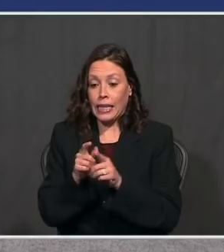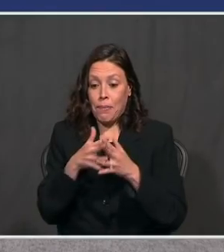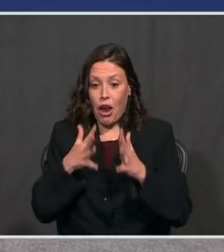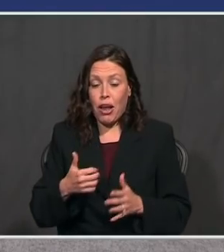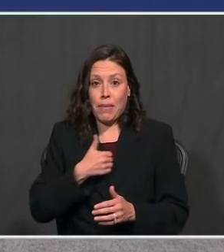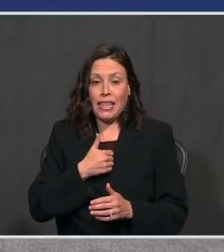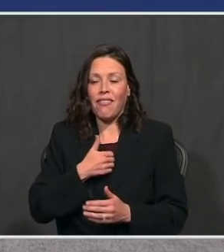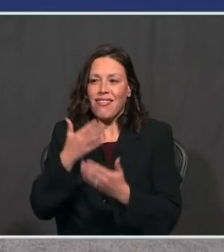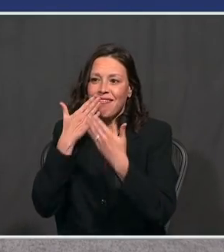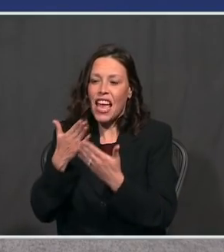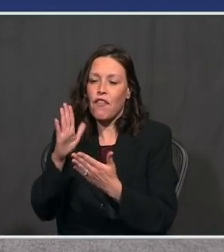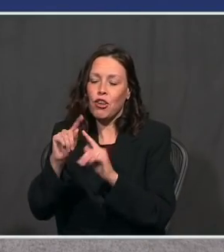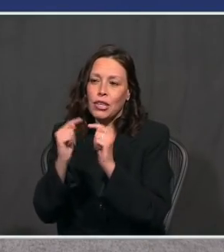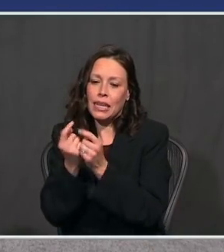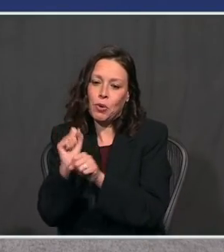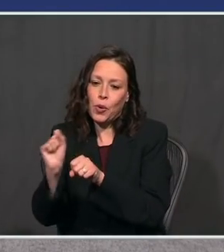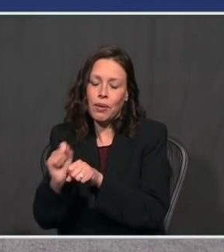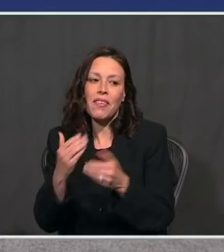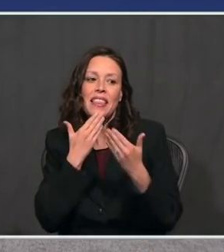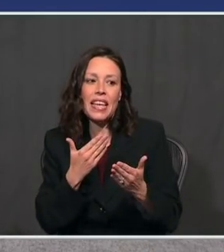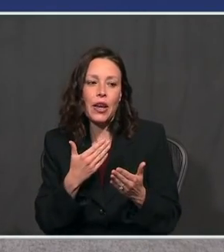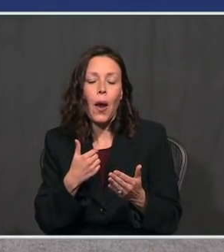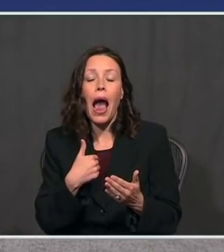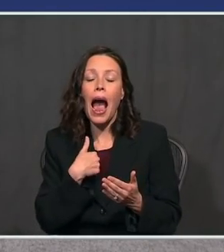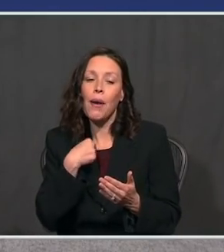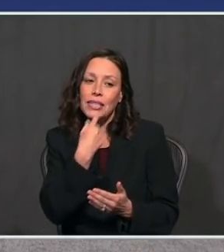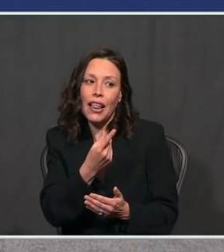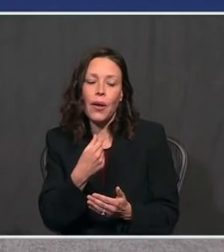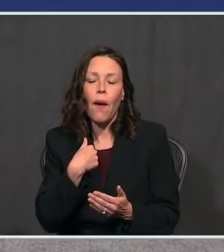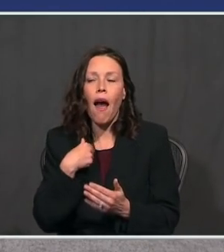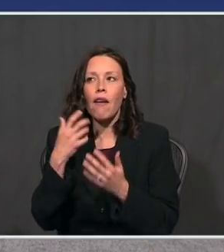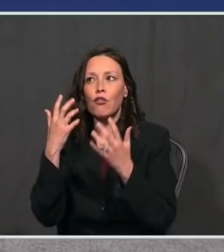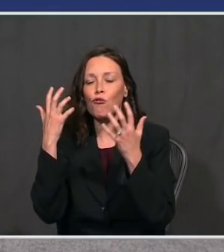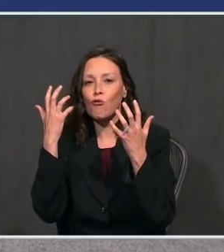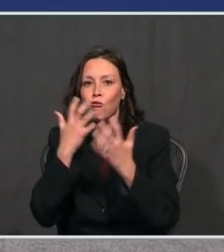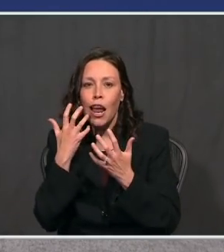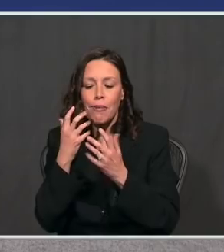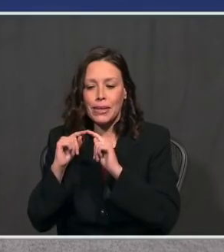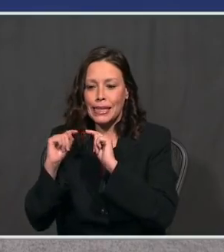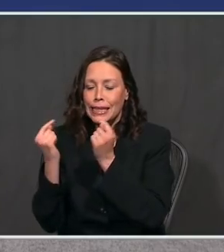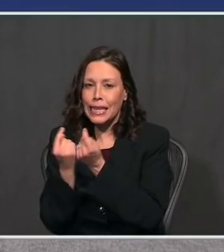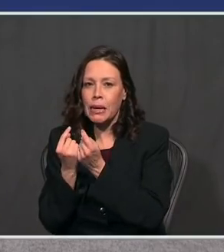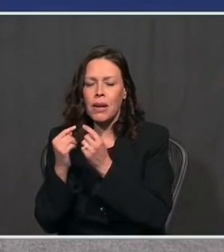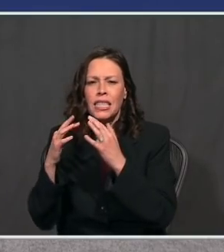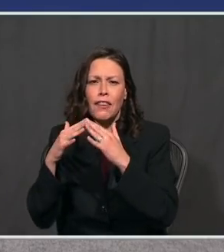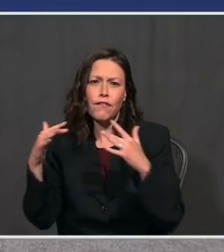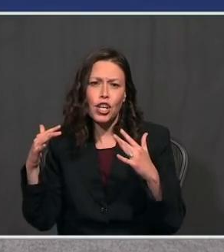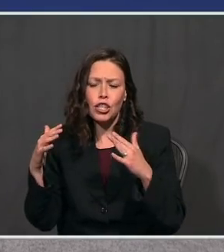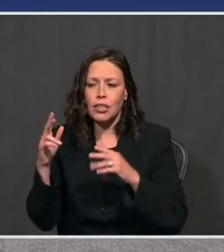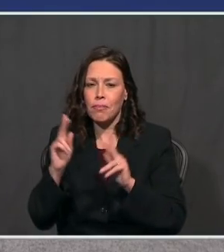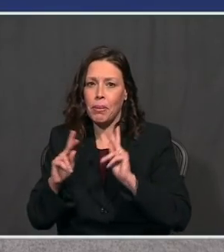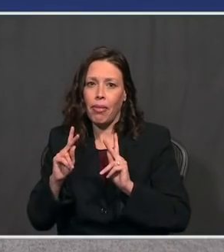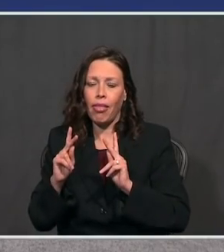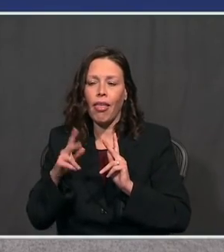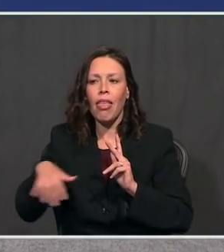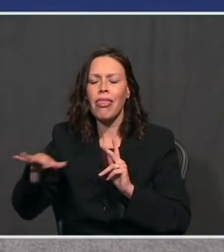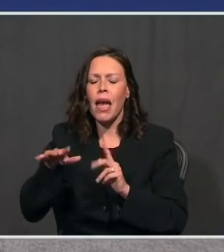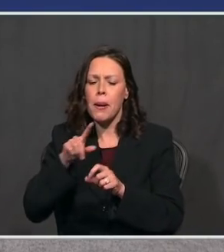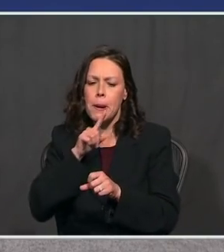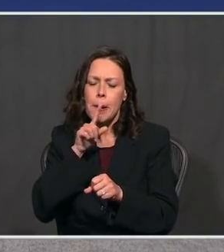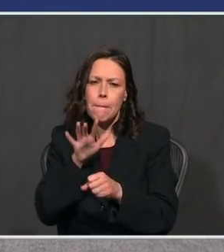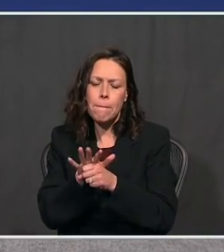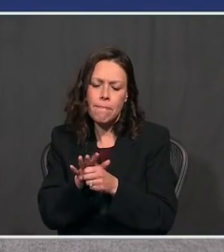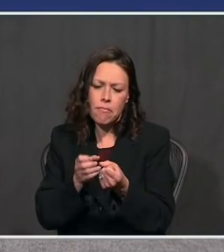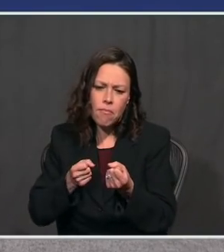work and your team's work. Thanks very much. I have to say I have an incredible team of diverse individuals who are so committed to